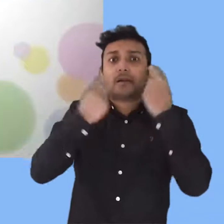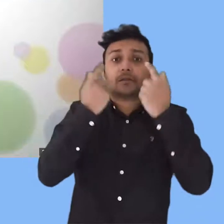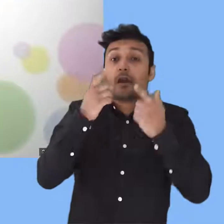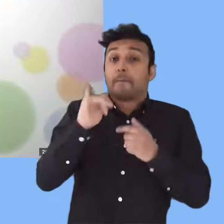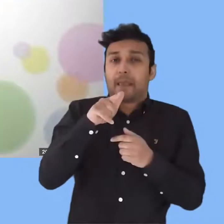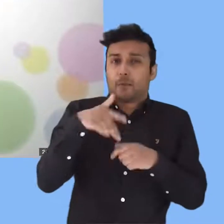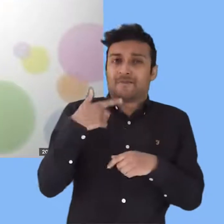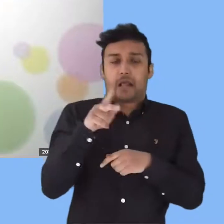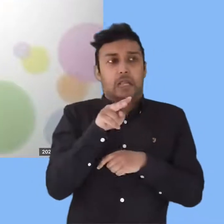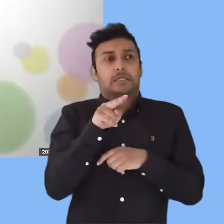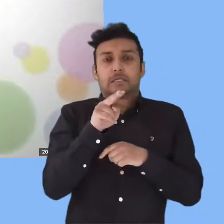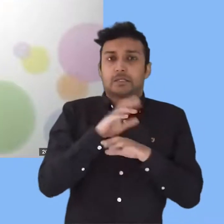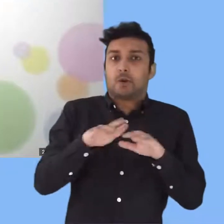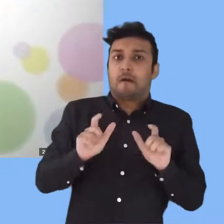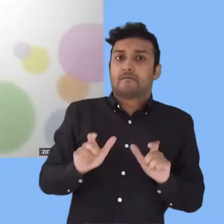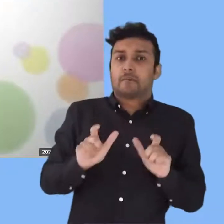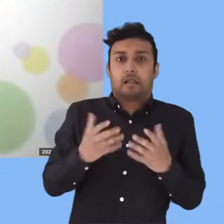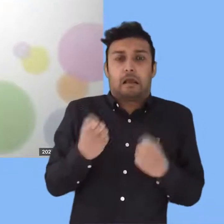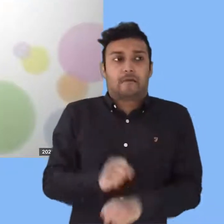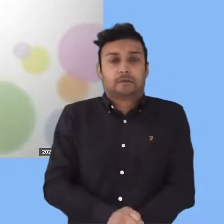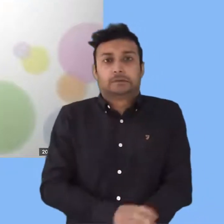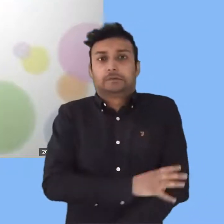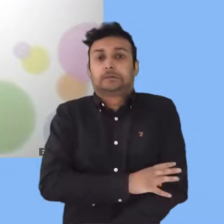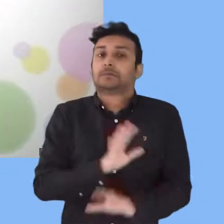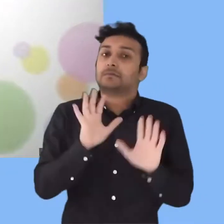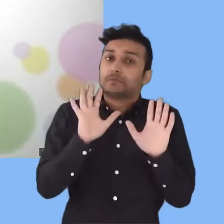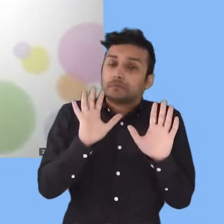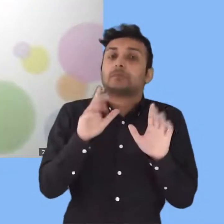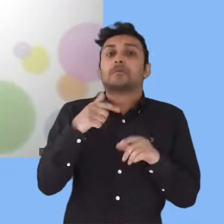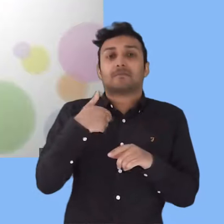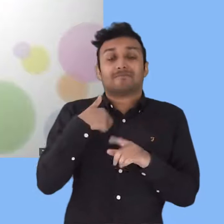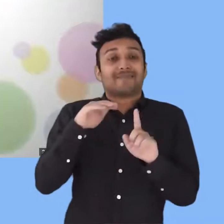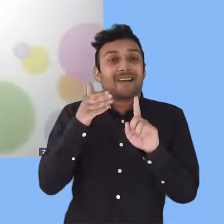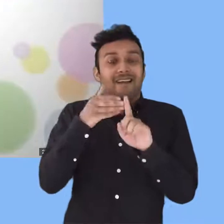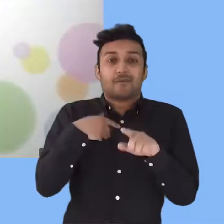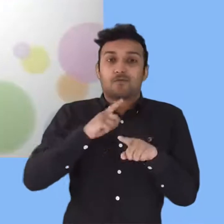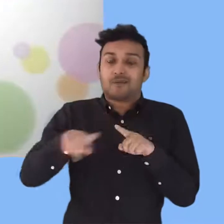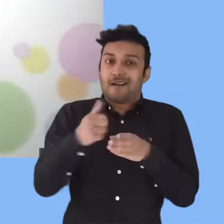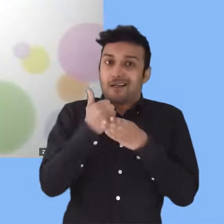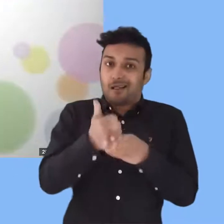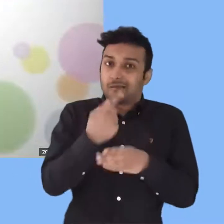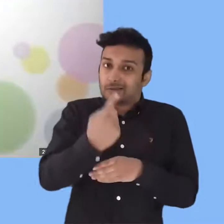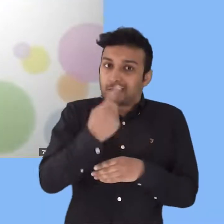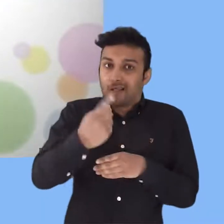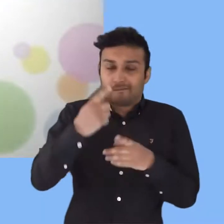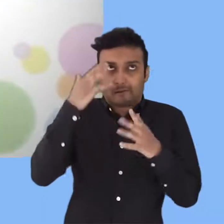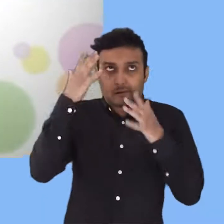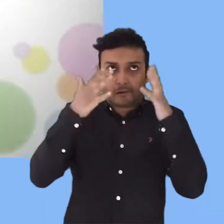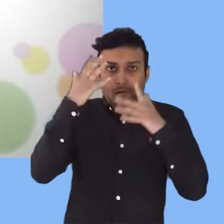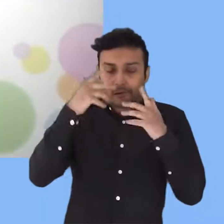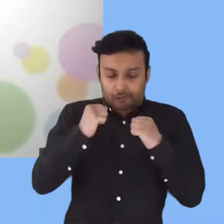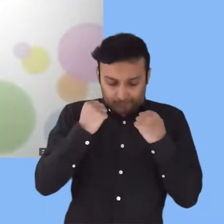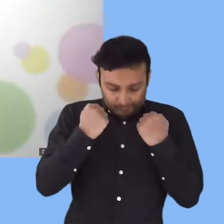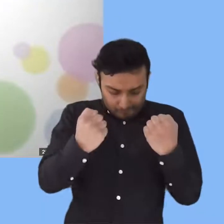hear, but it's our overriding aim to give you the opportunity to reflect, both individually and with your families and colleagues,